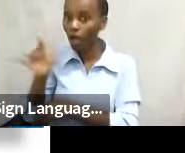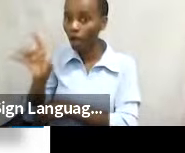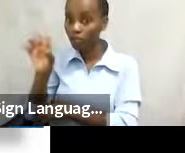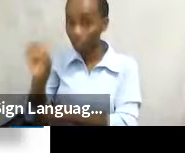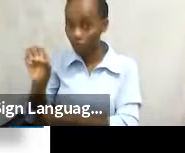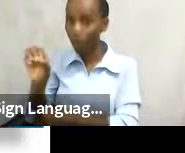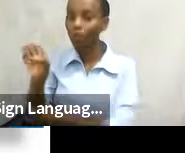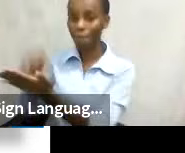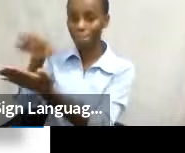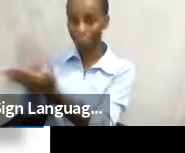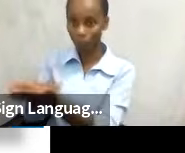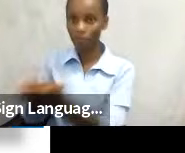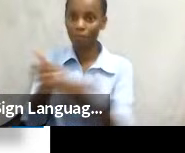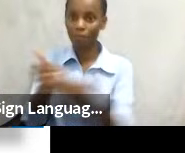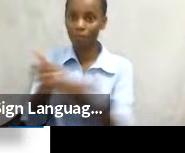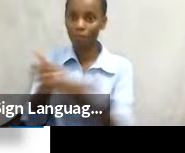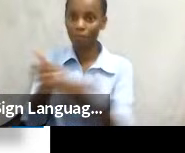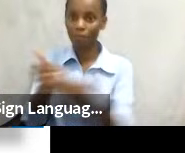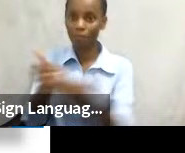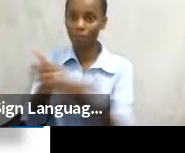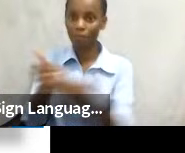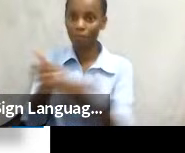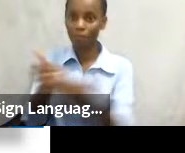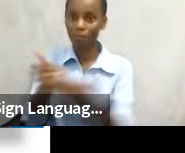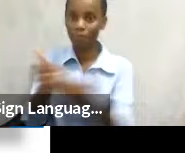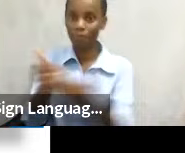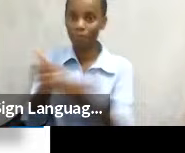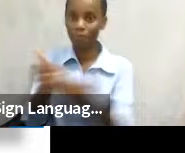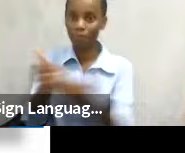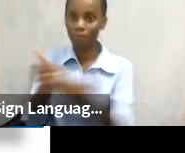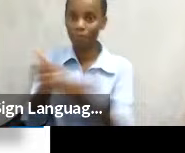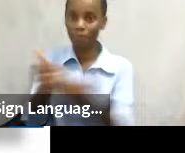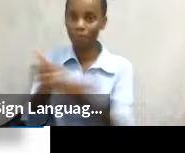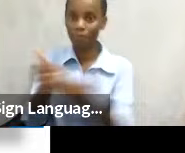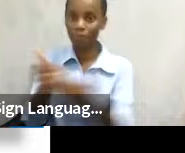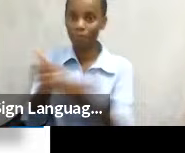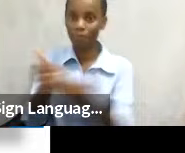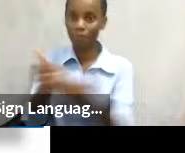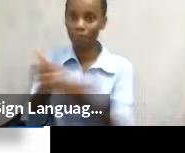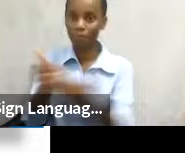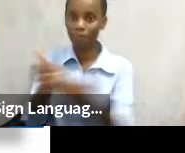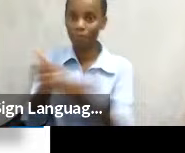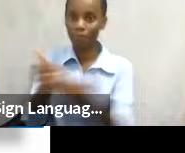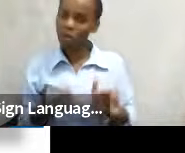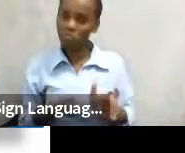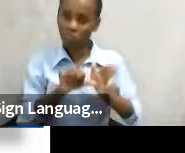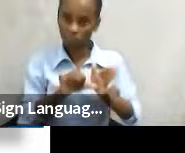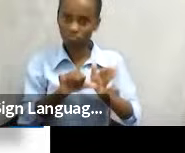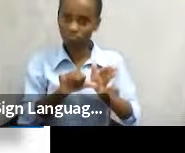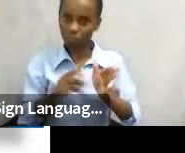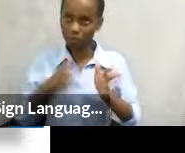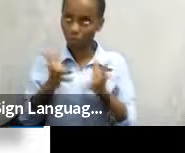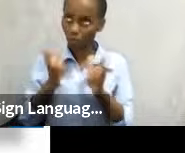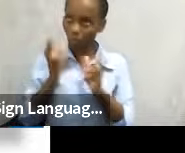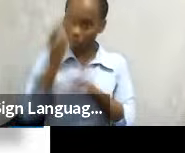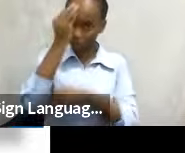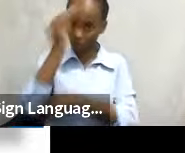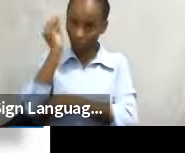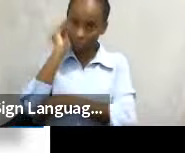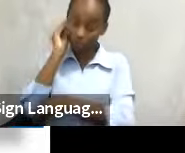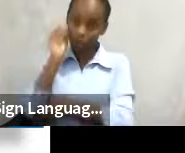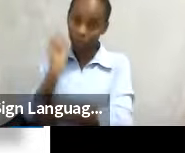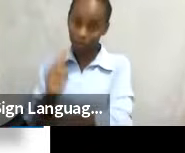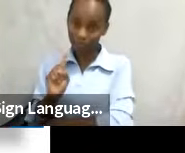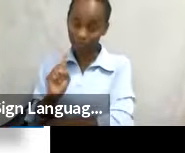ladies and gents, the key takeaways that I want you to leave with tonight is, again, linking